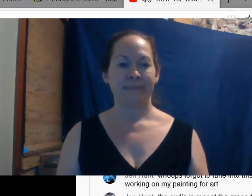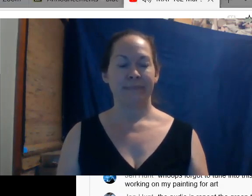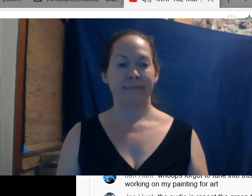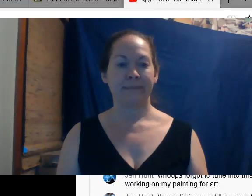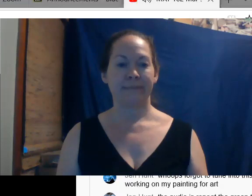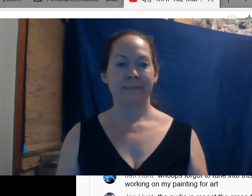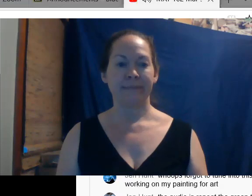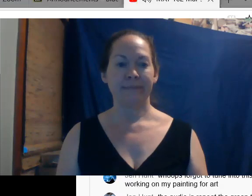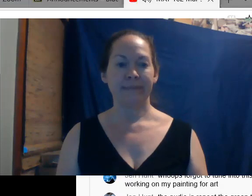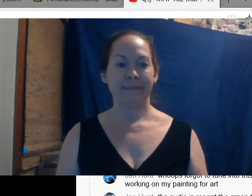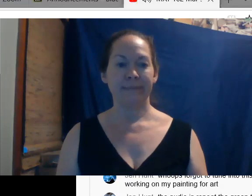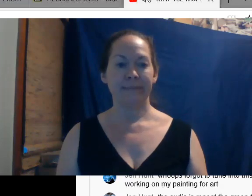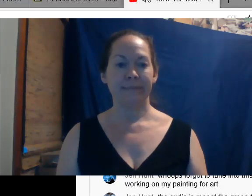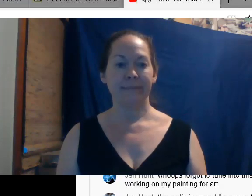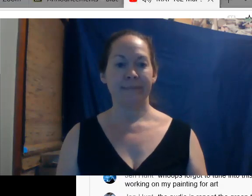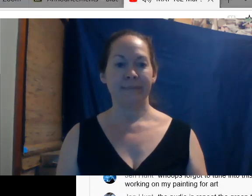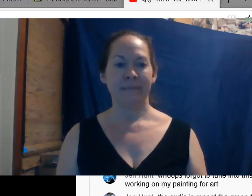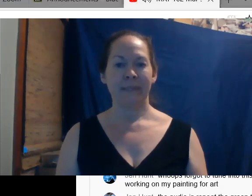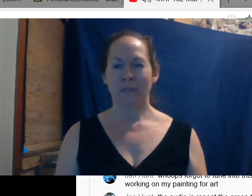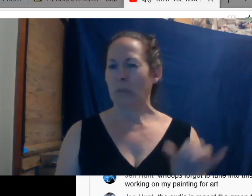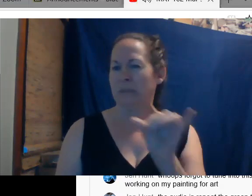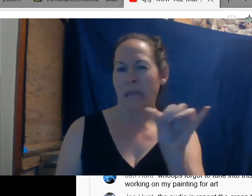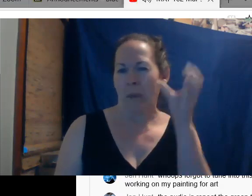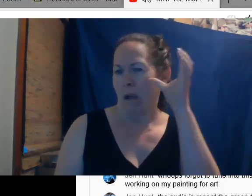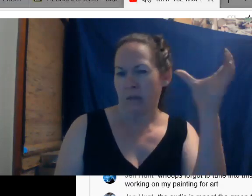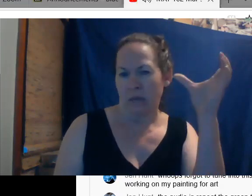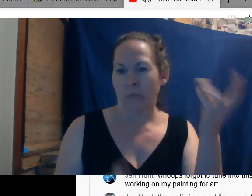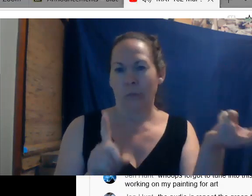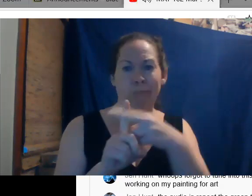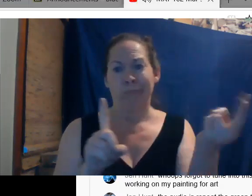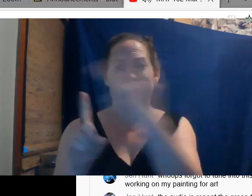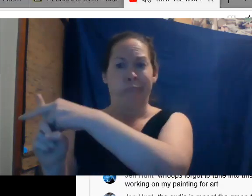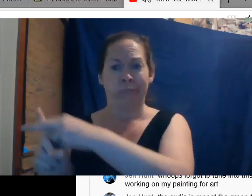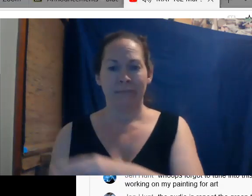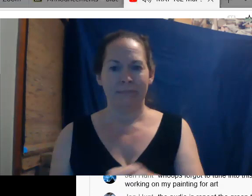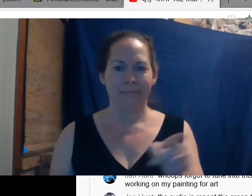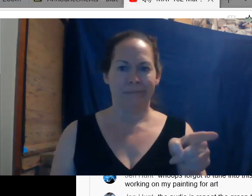distributed into one of our terms. So,